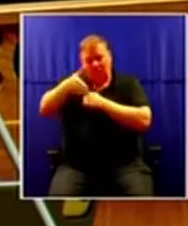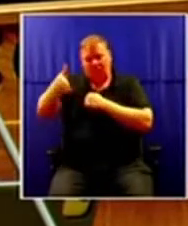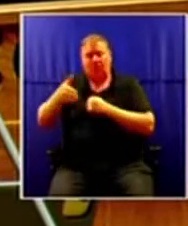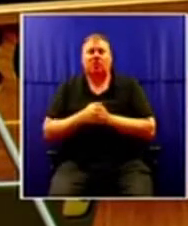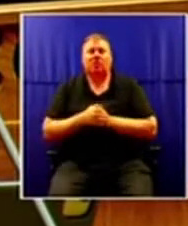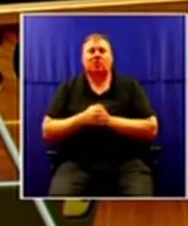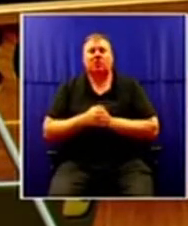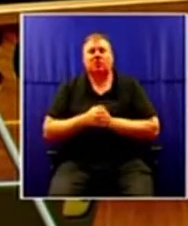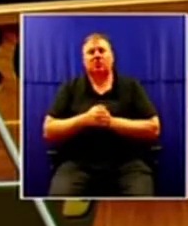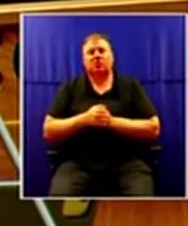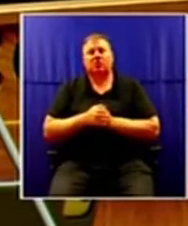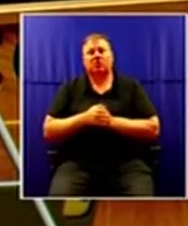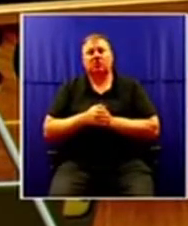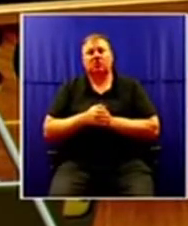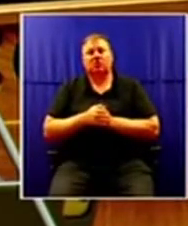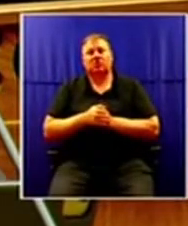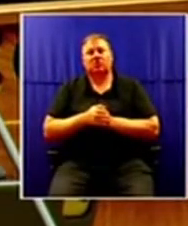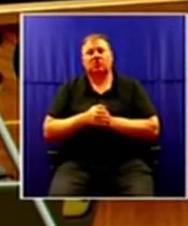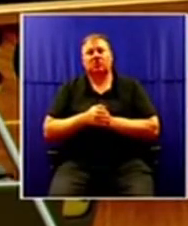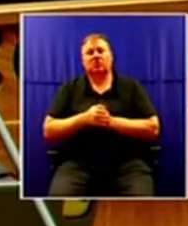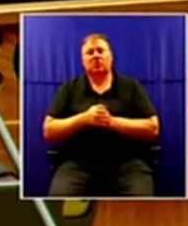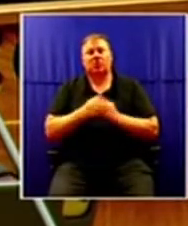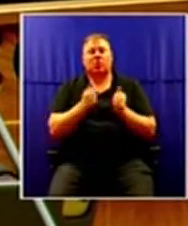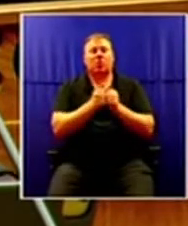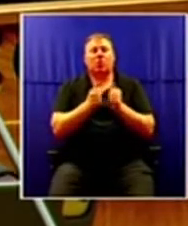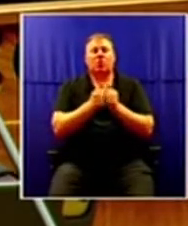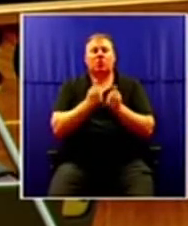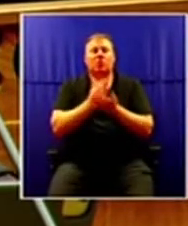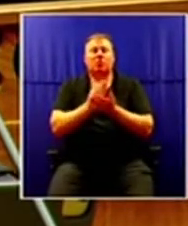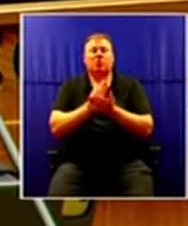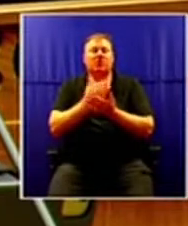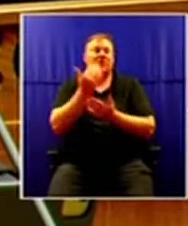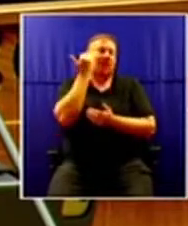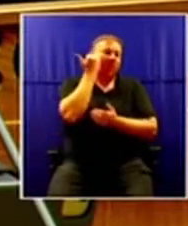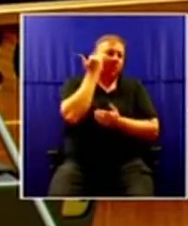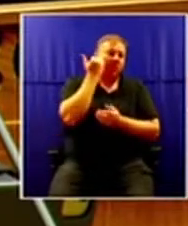BioVac, a partnership between government and the private sector,